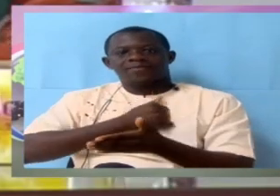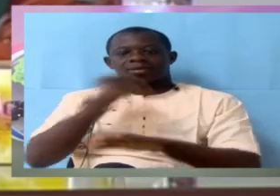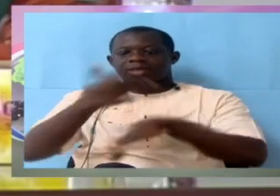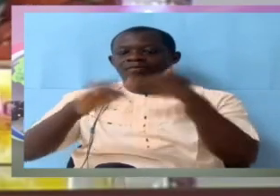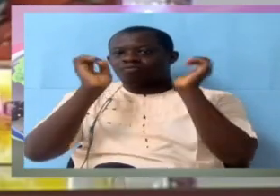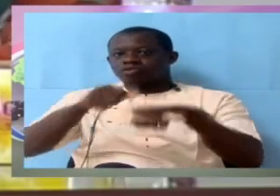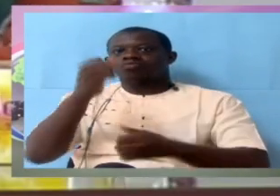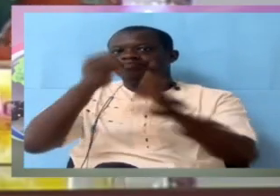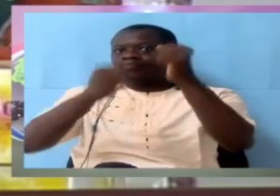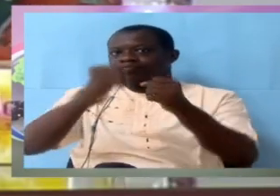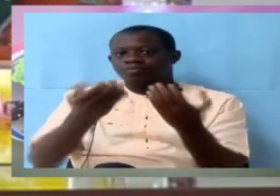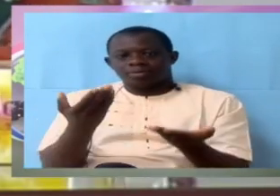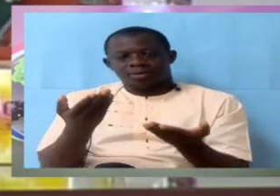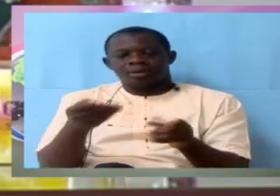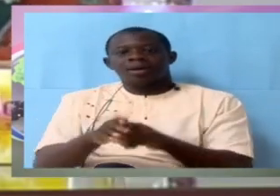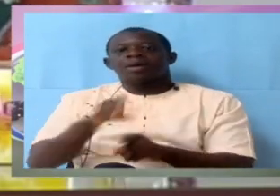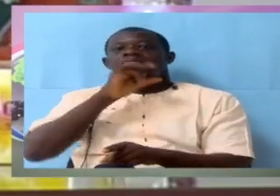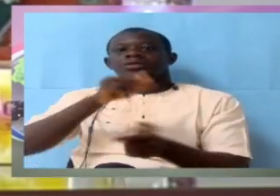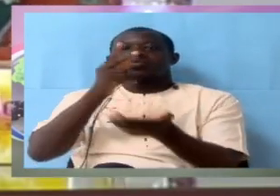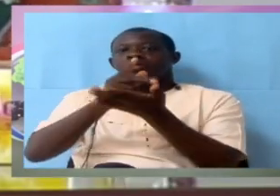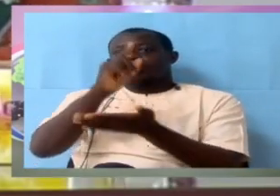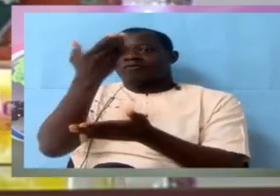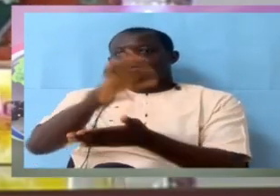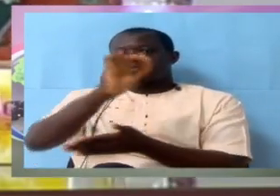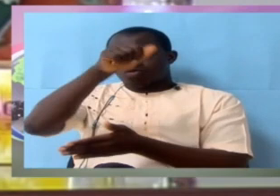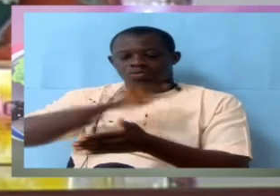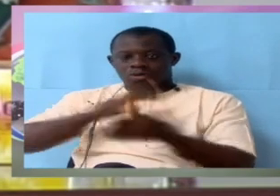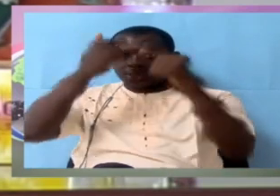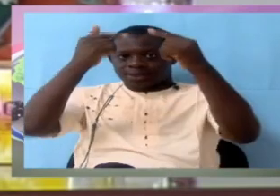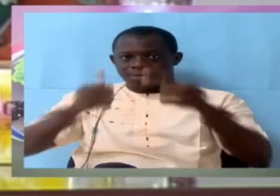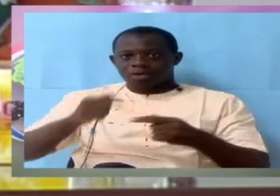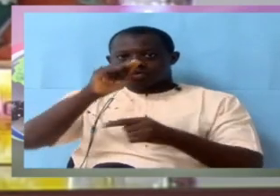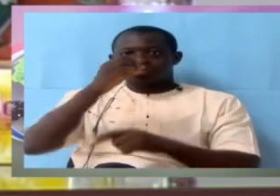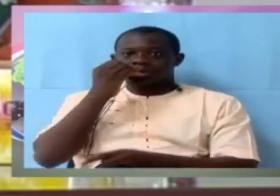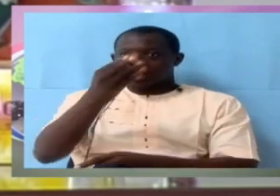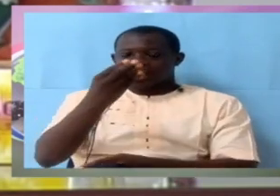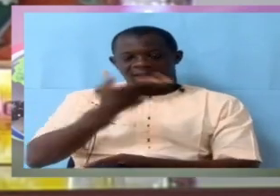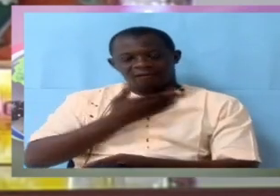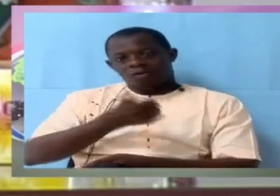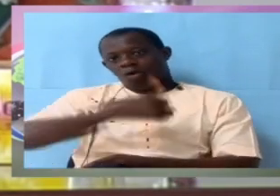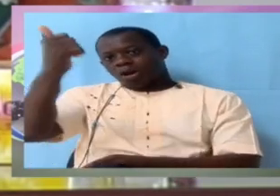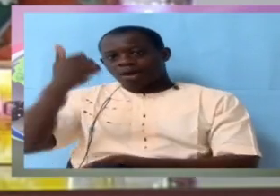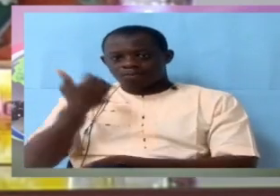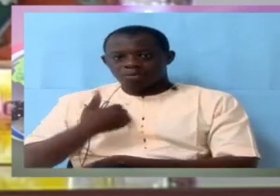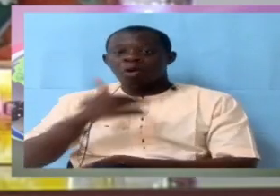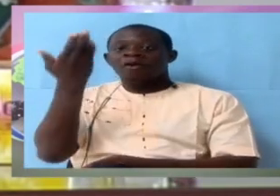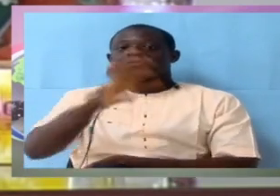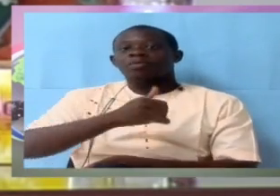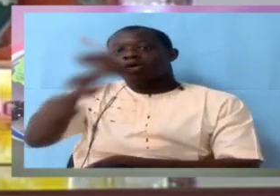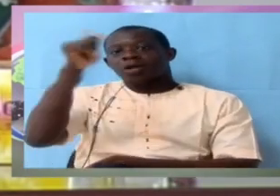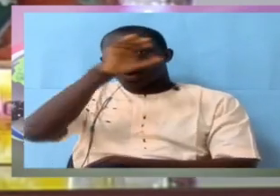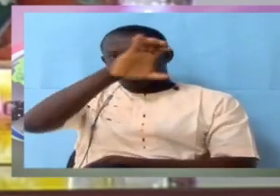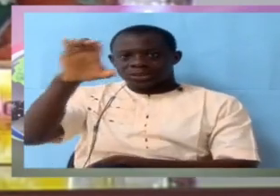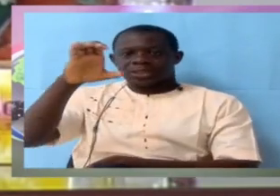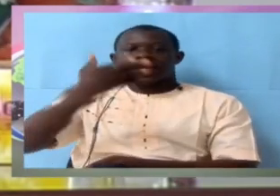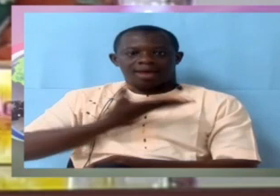From your statement, you've also mentioned that there were people who came from other countries to actually attend this program. Is that correct?